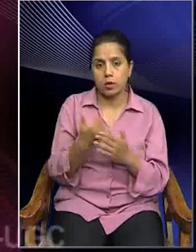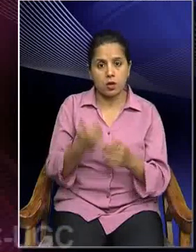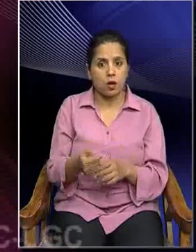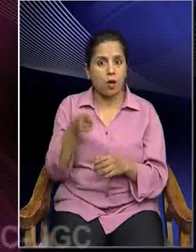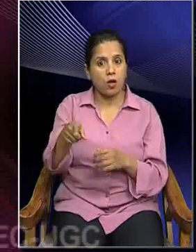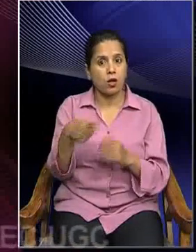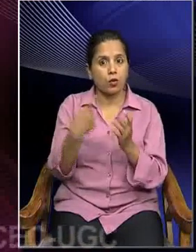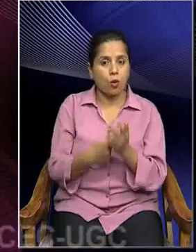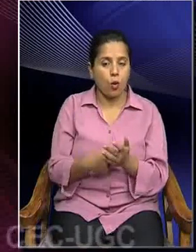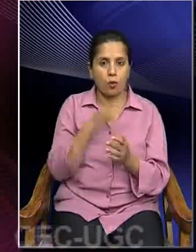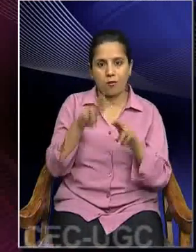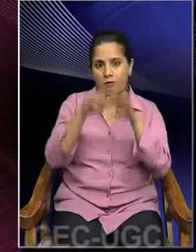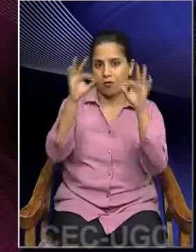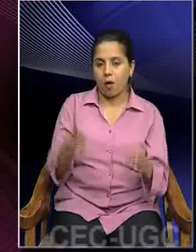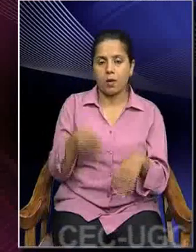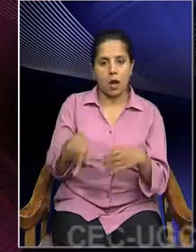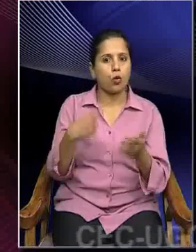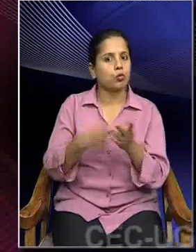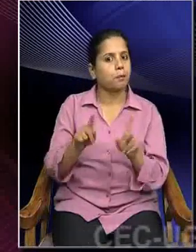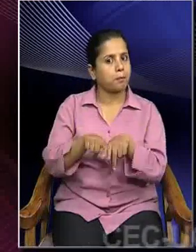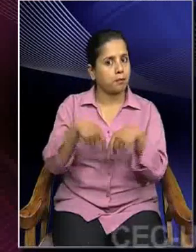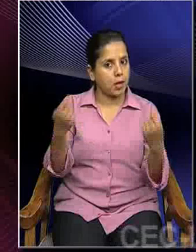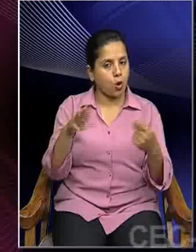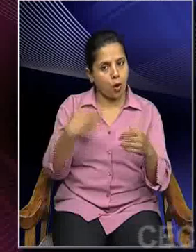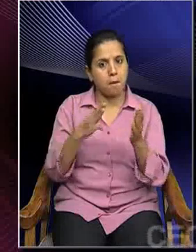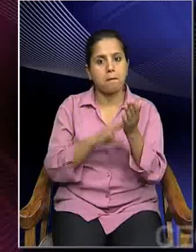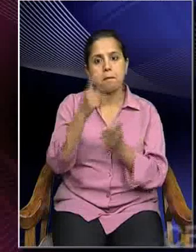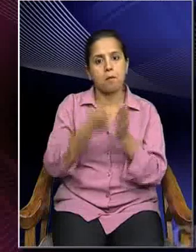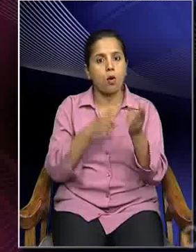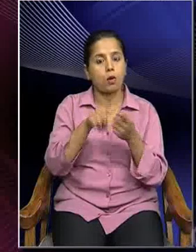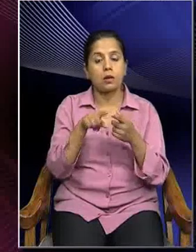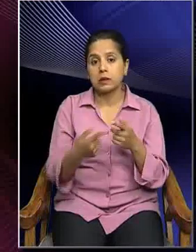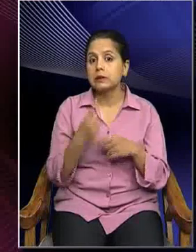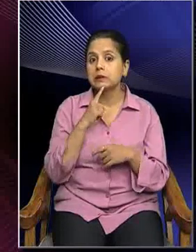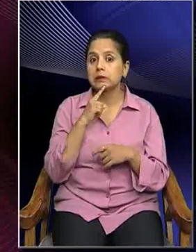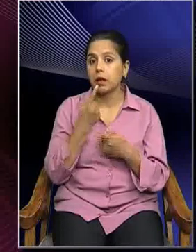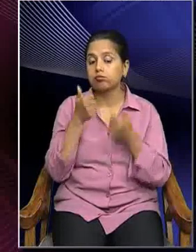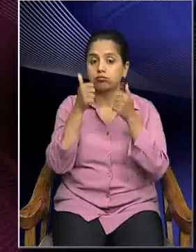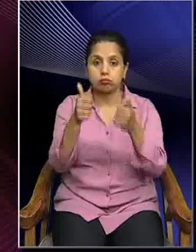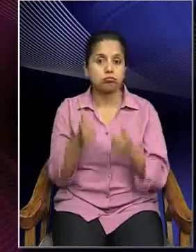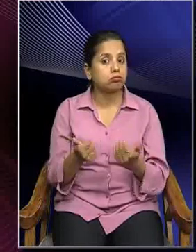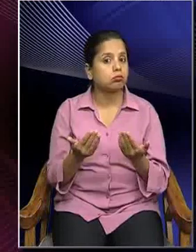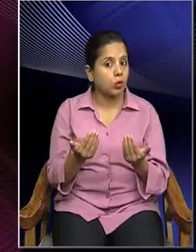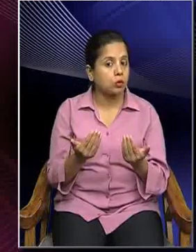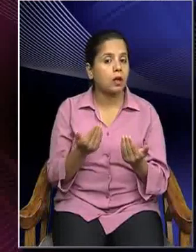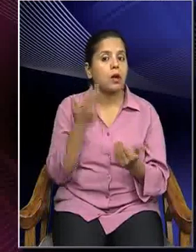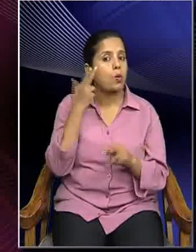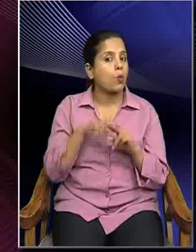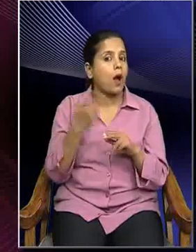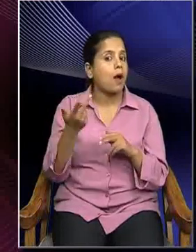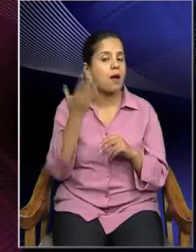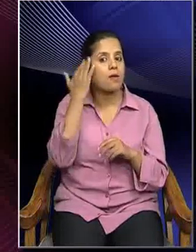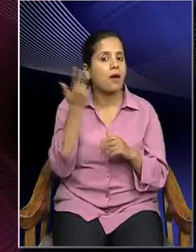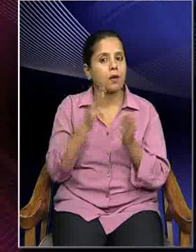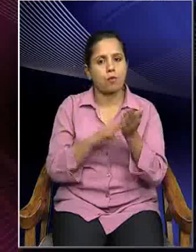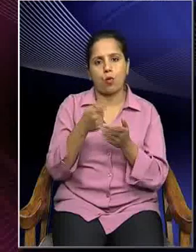a formal norm or a more can have serious consequences because they are more kind